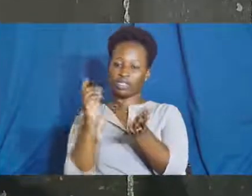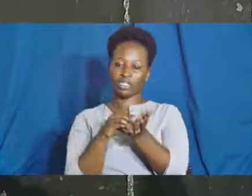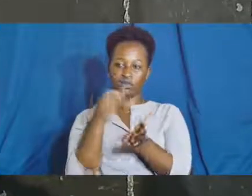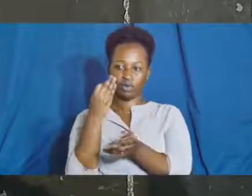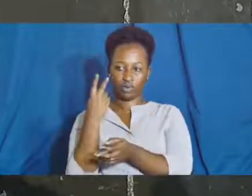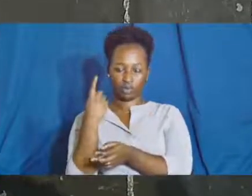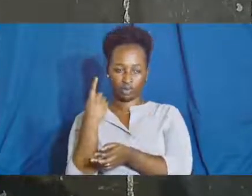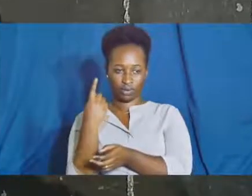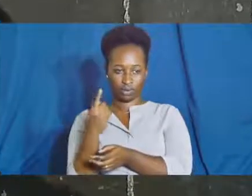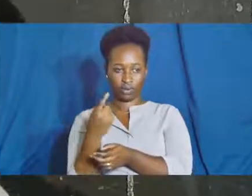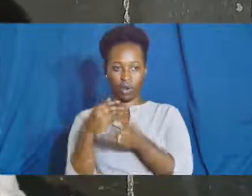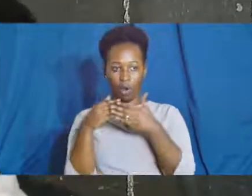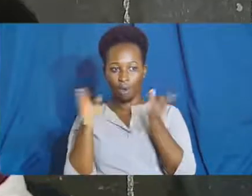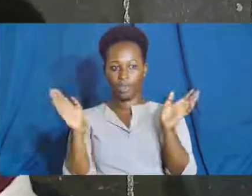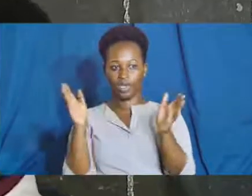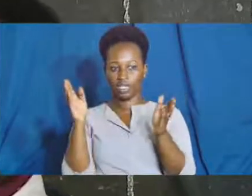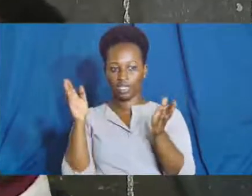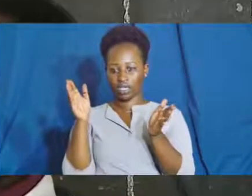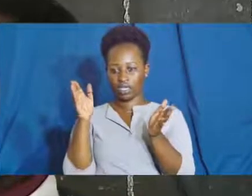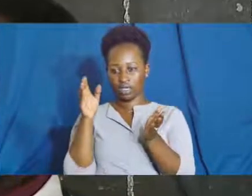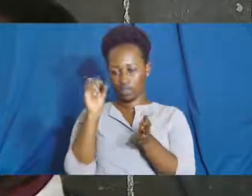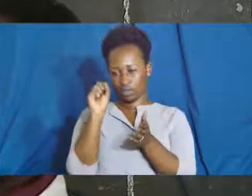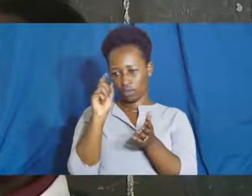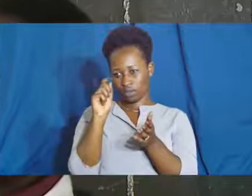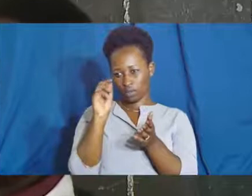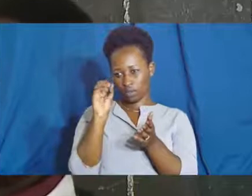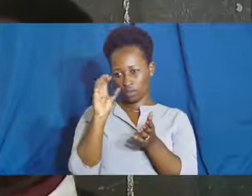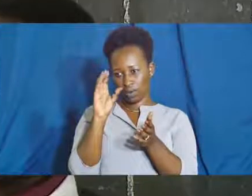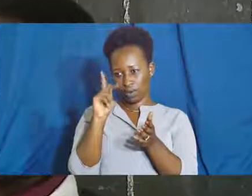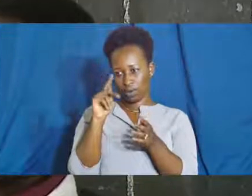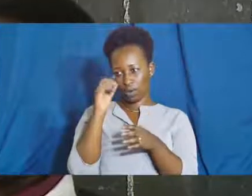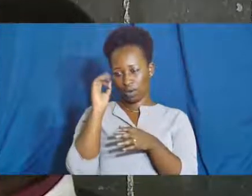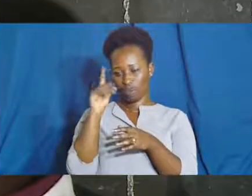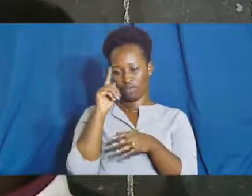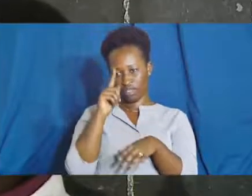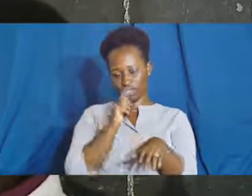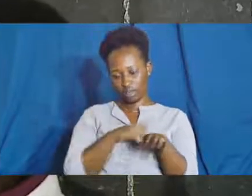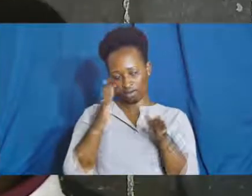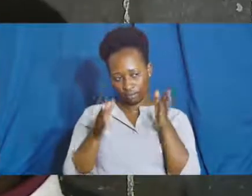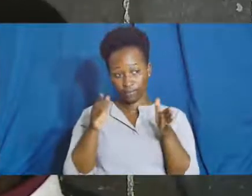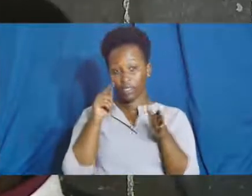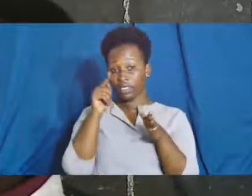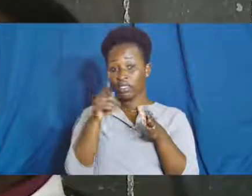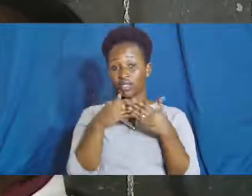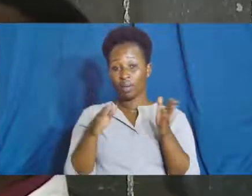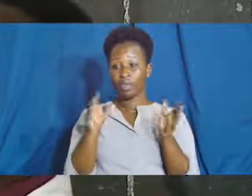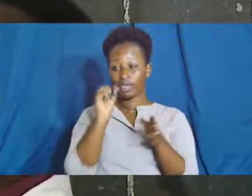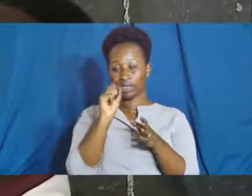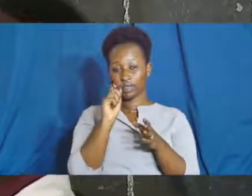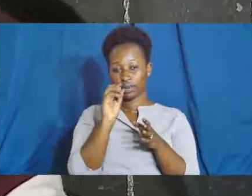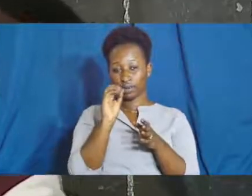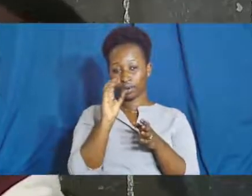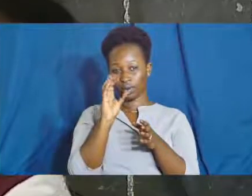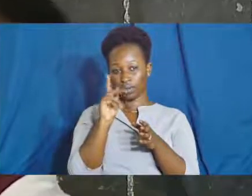So this becomes the opening stock of this trading period. Remember, this opening stock was the